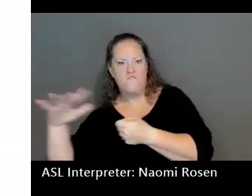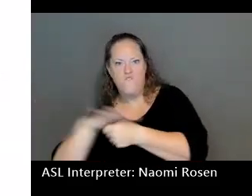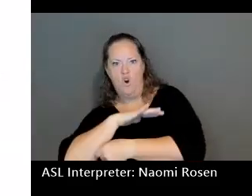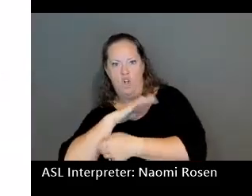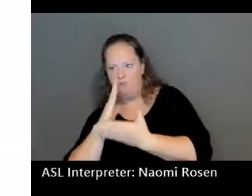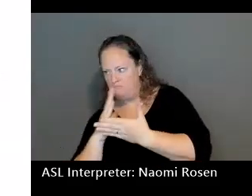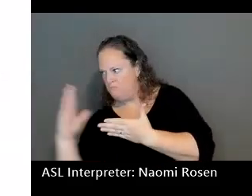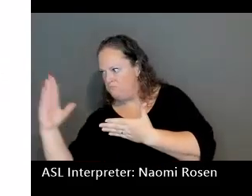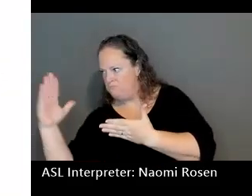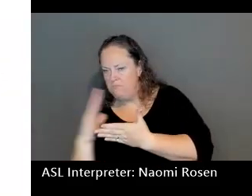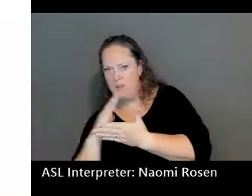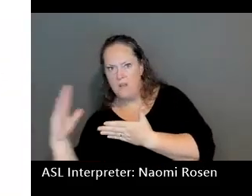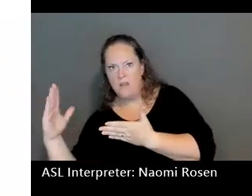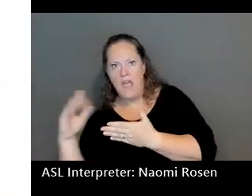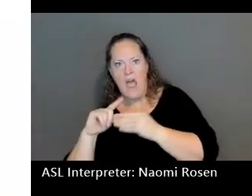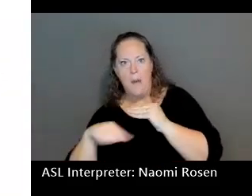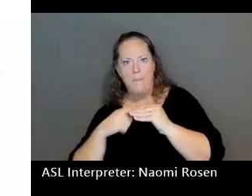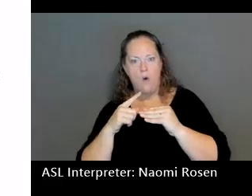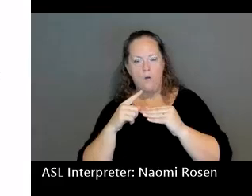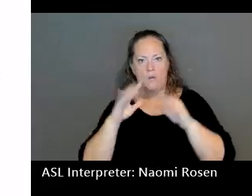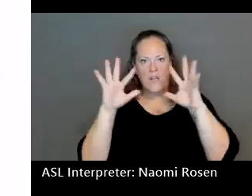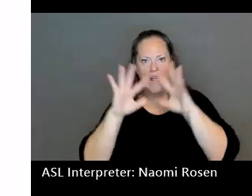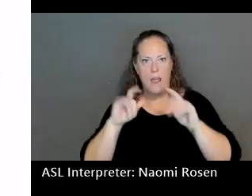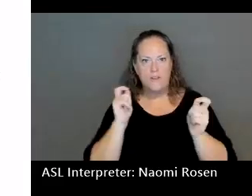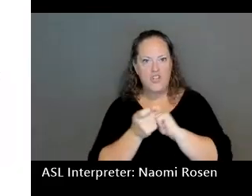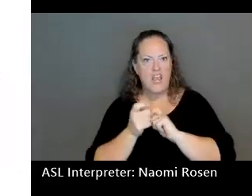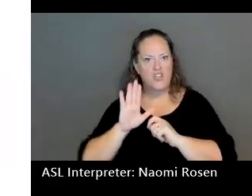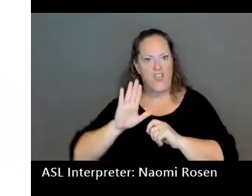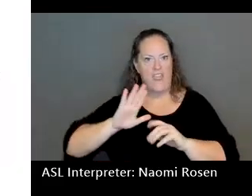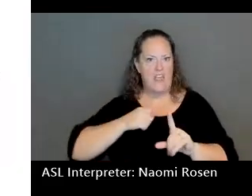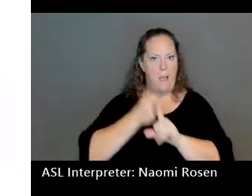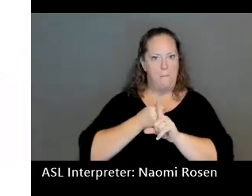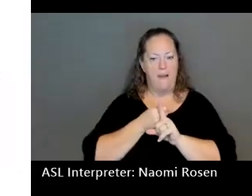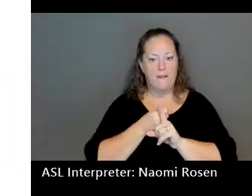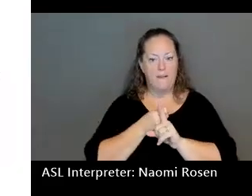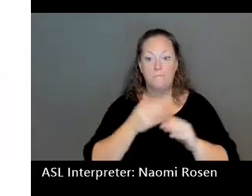impact. And then the next question